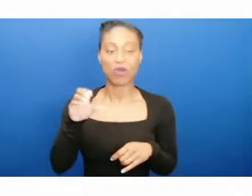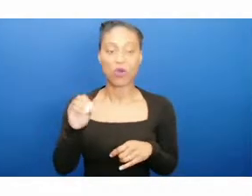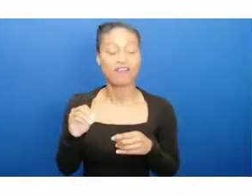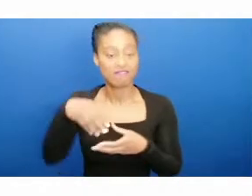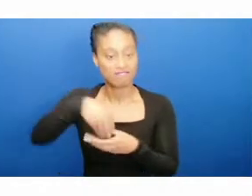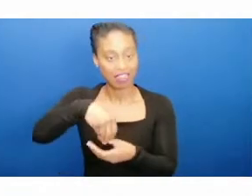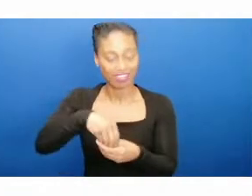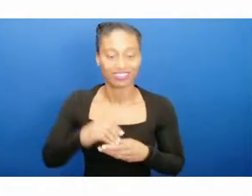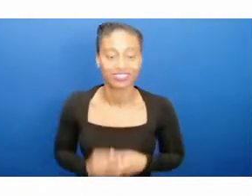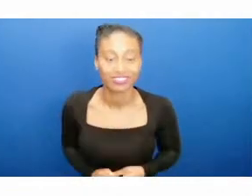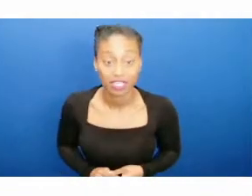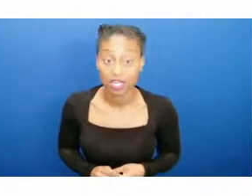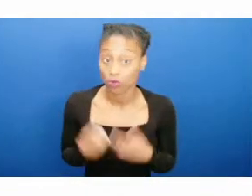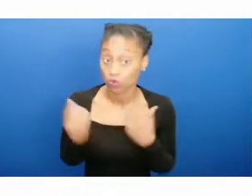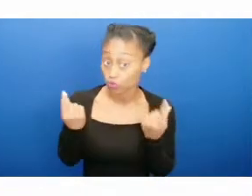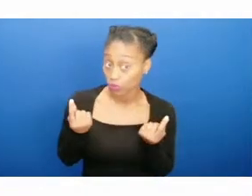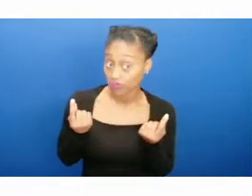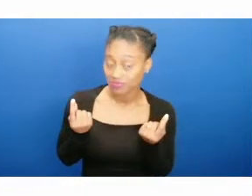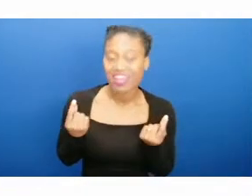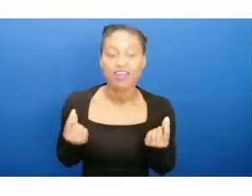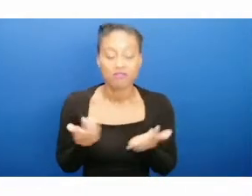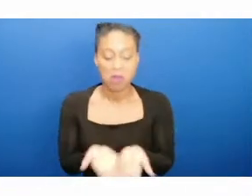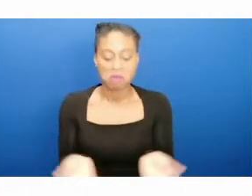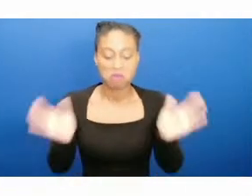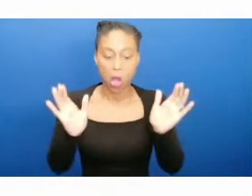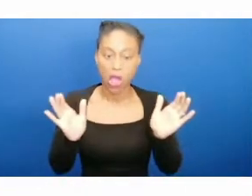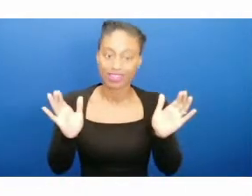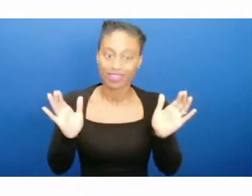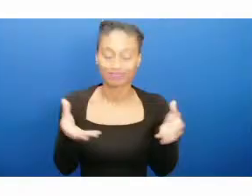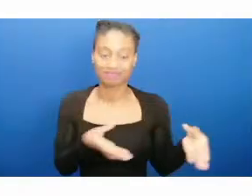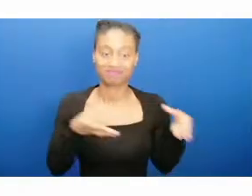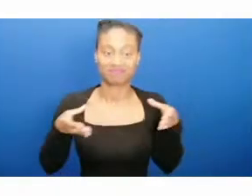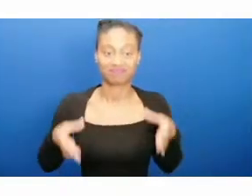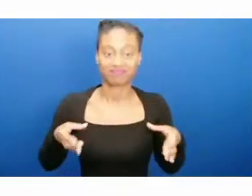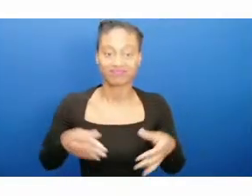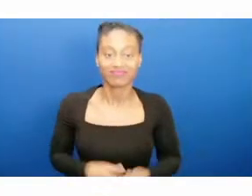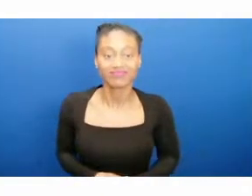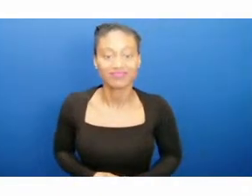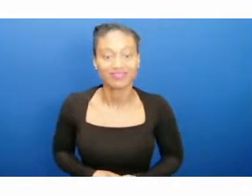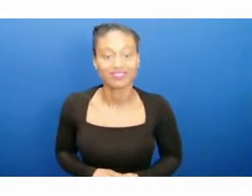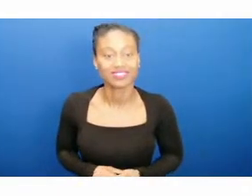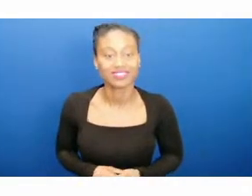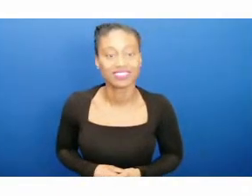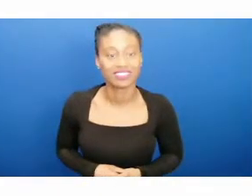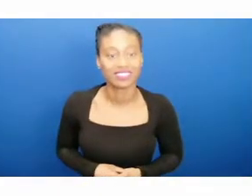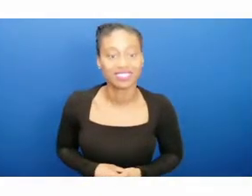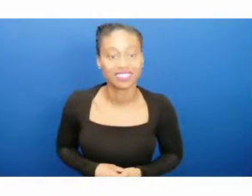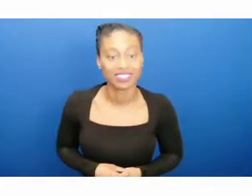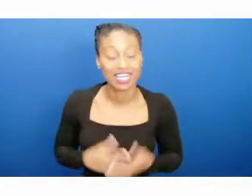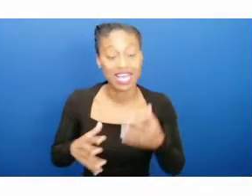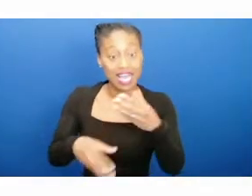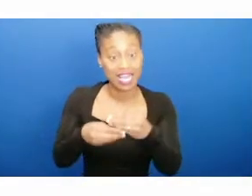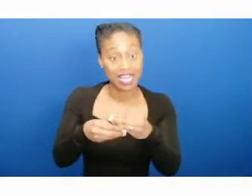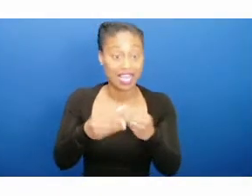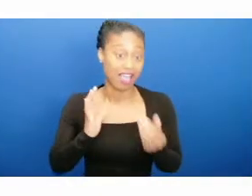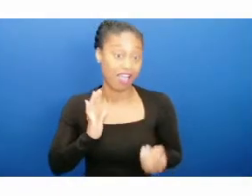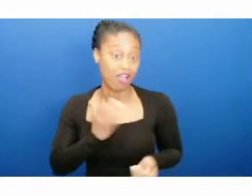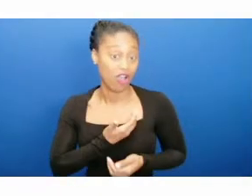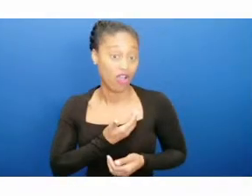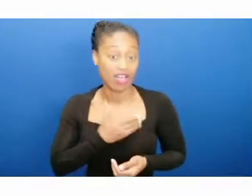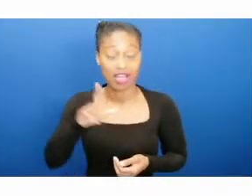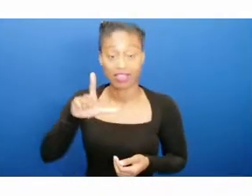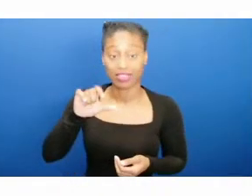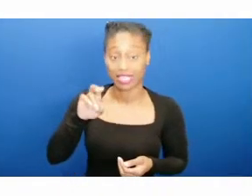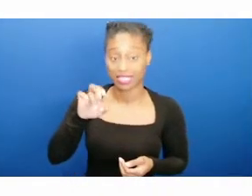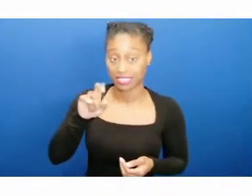do so, we have a large mixing bowl here, and we're going to add in our lentils.